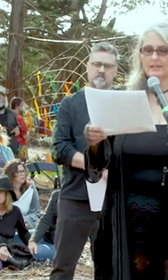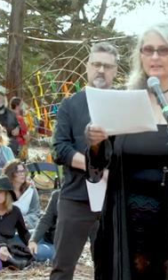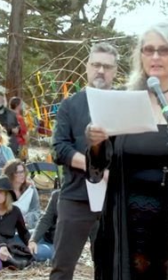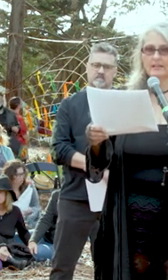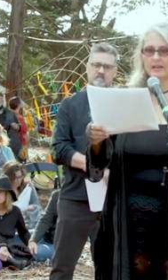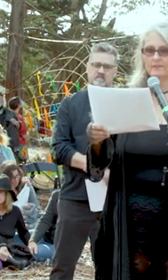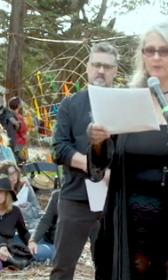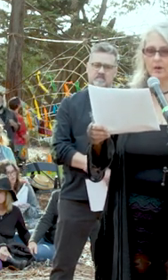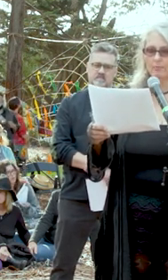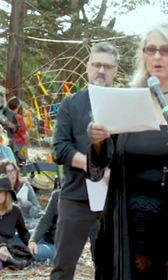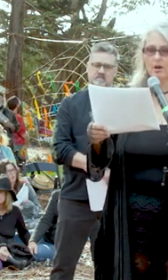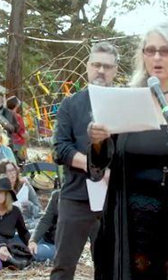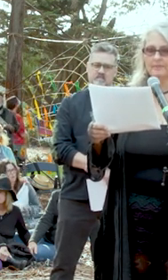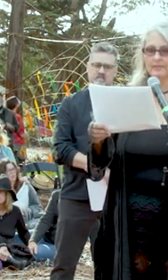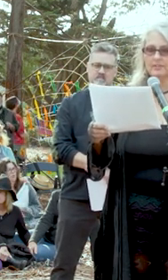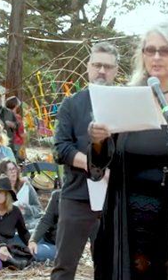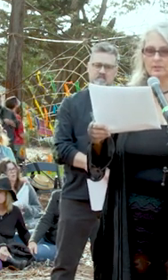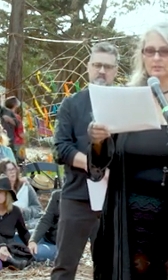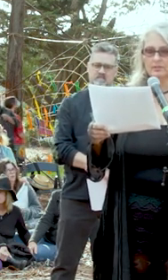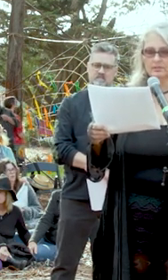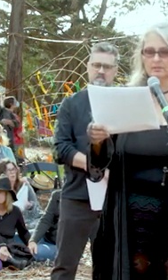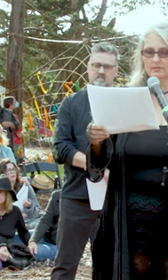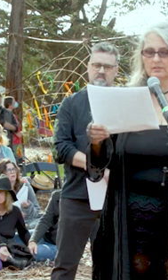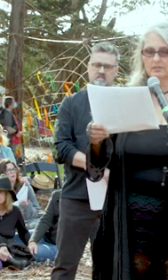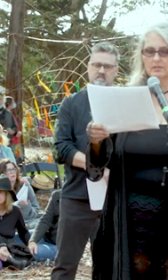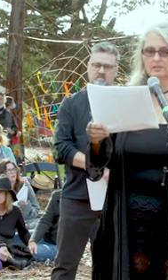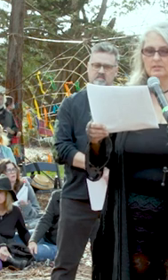Journalists in and from conflict zones.